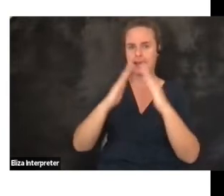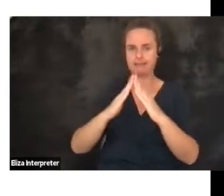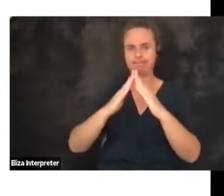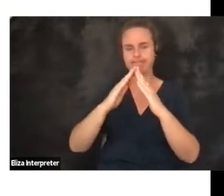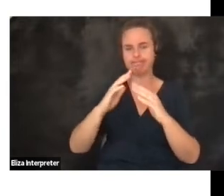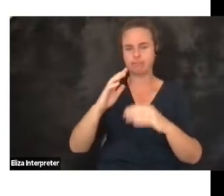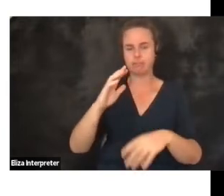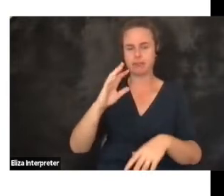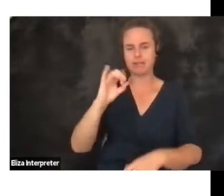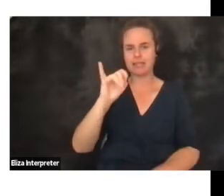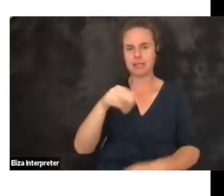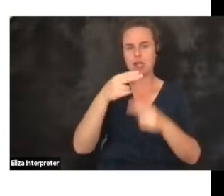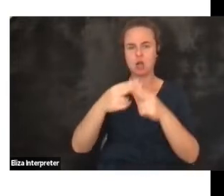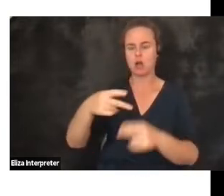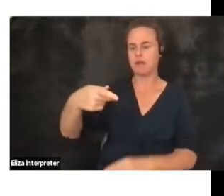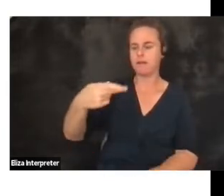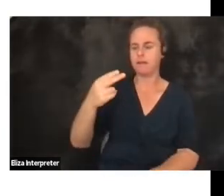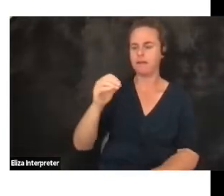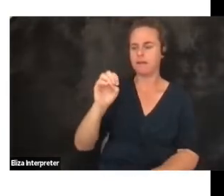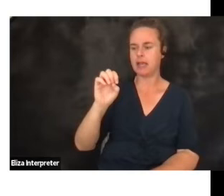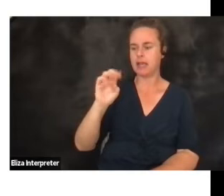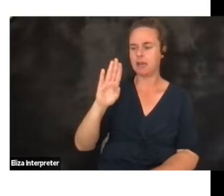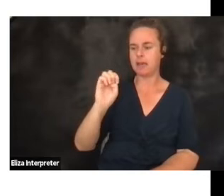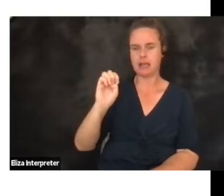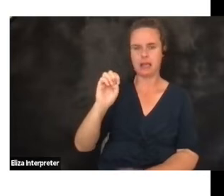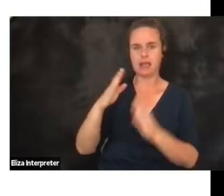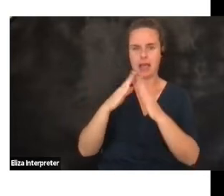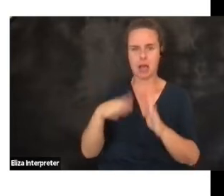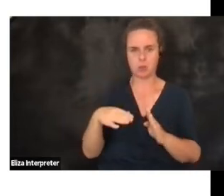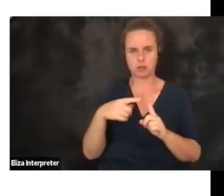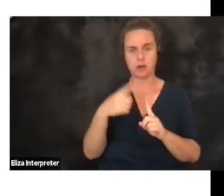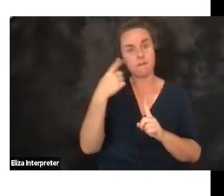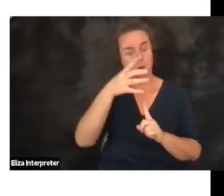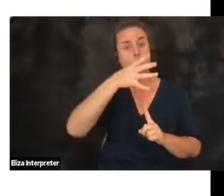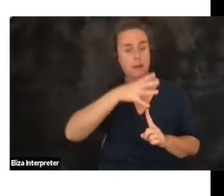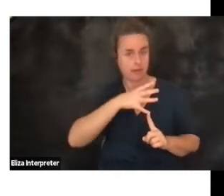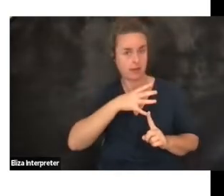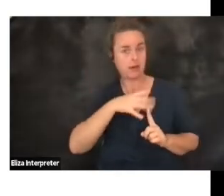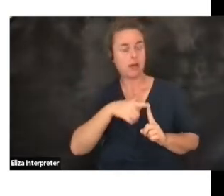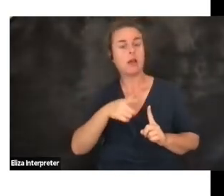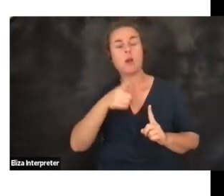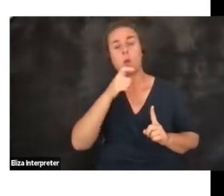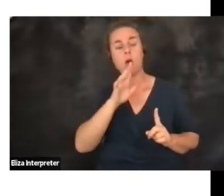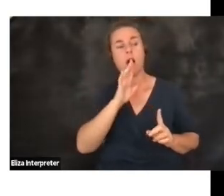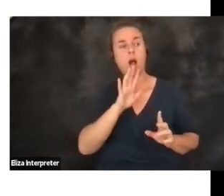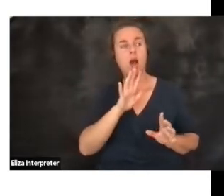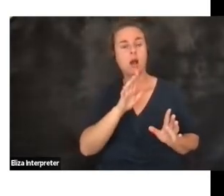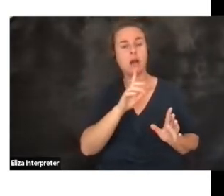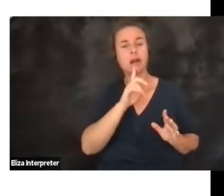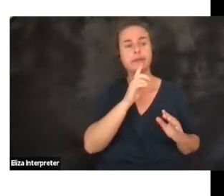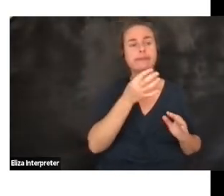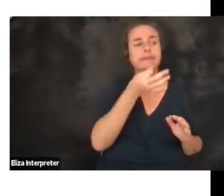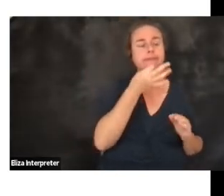And Phoebe House is for women who are exiting the combination of inpatient treatment